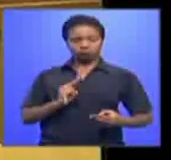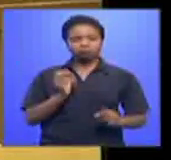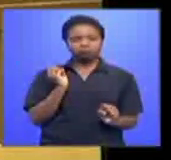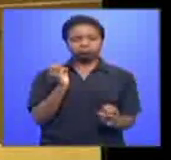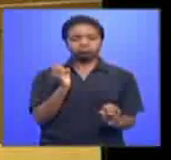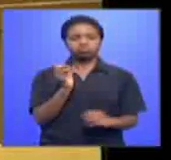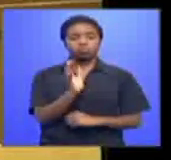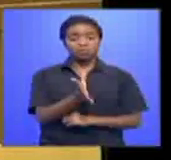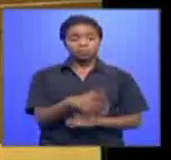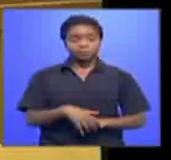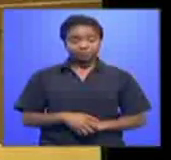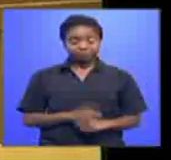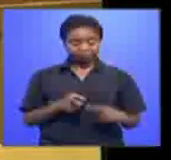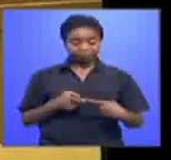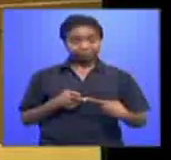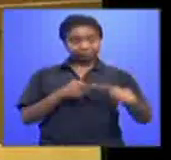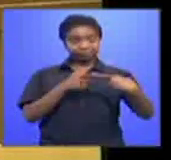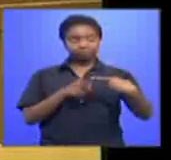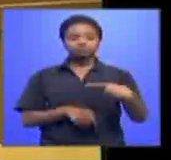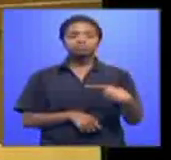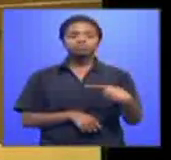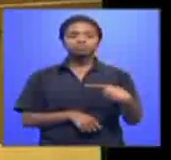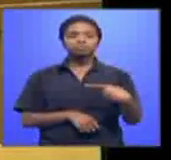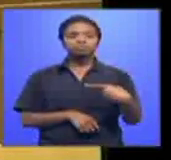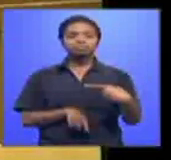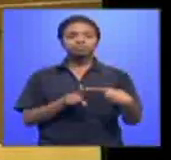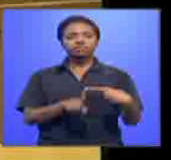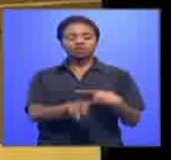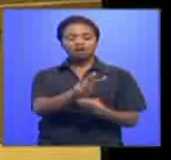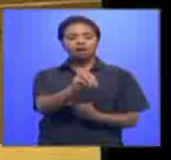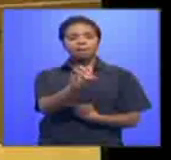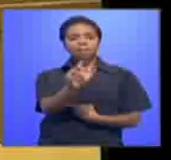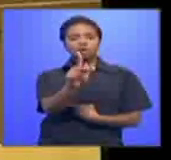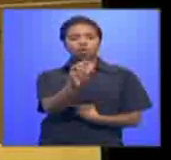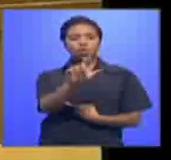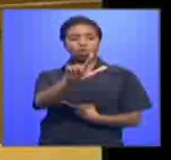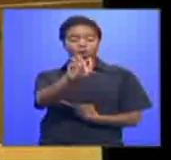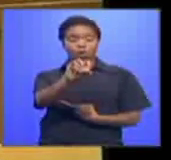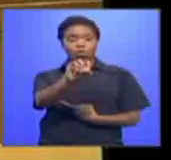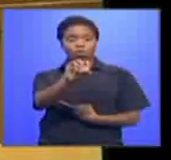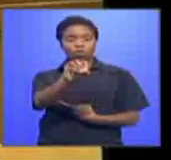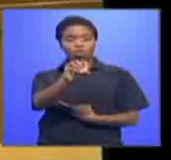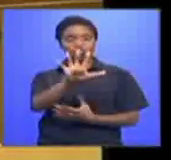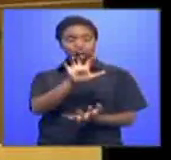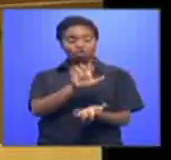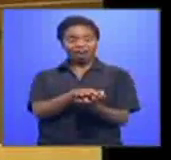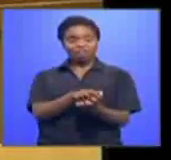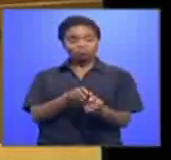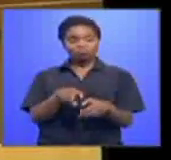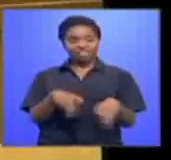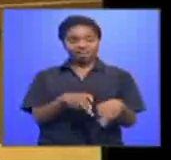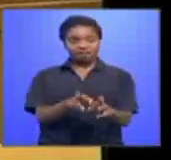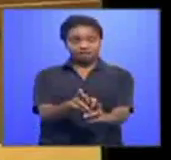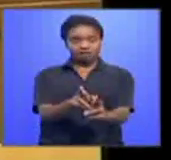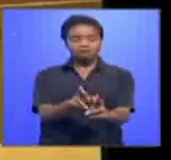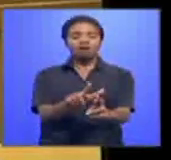The construction of the first phase of the Mokolo and Crocodile River water augmentation